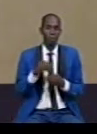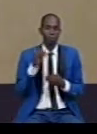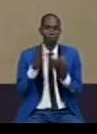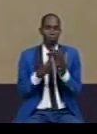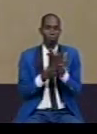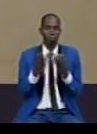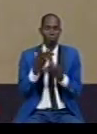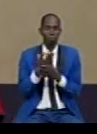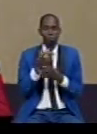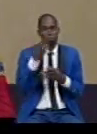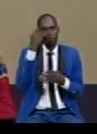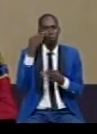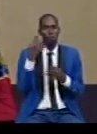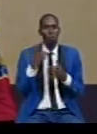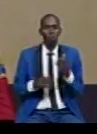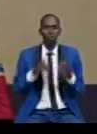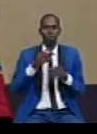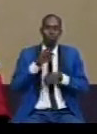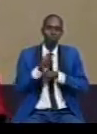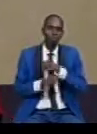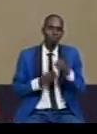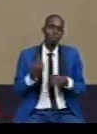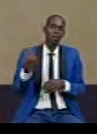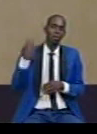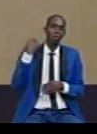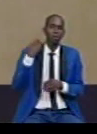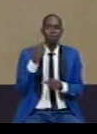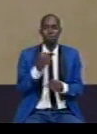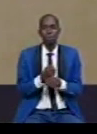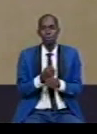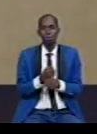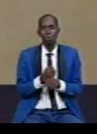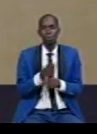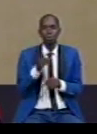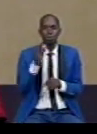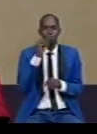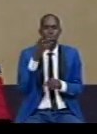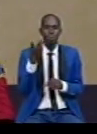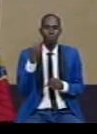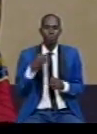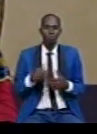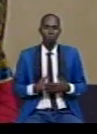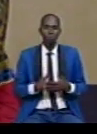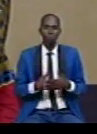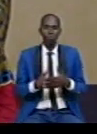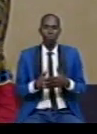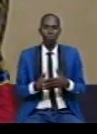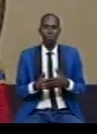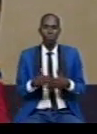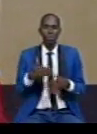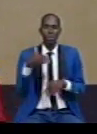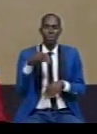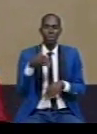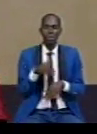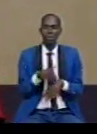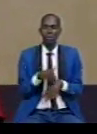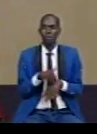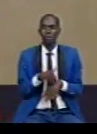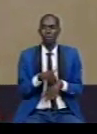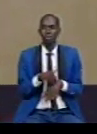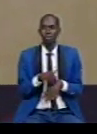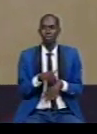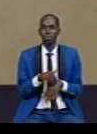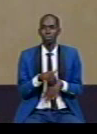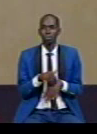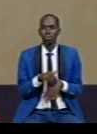Because of what I passed through last year, I was pregnant at 37 weeks plus. The